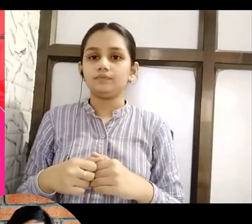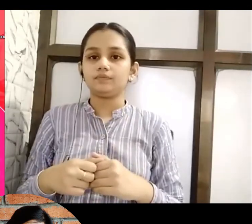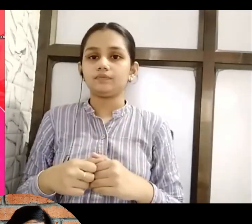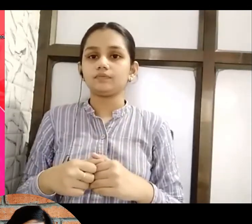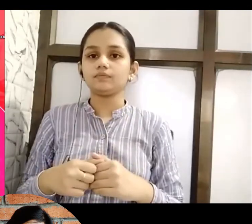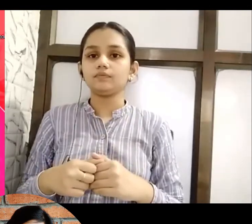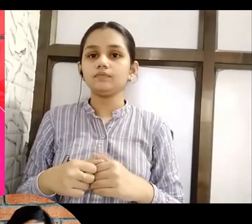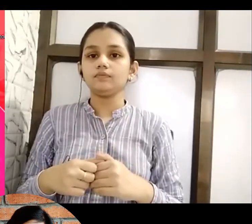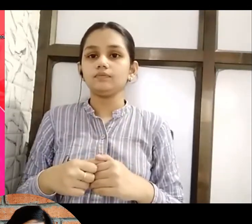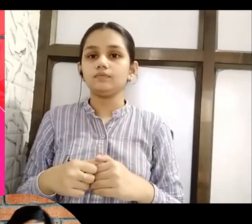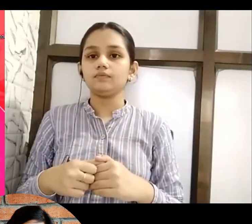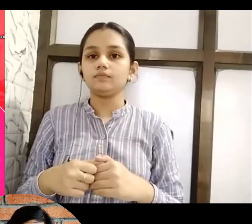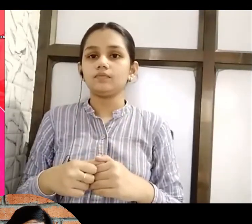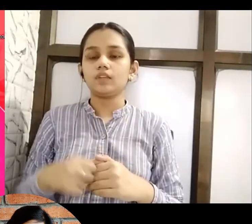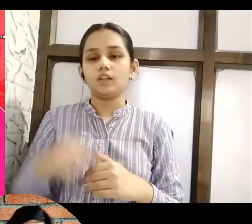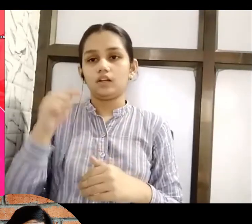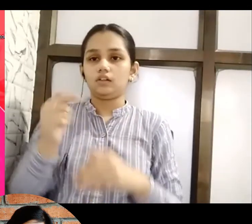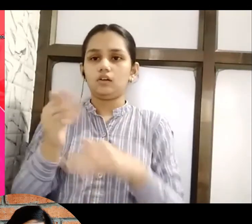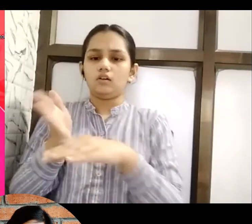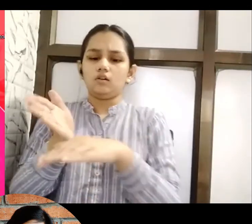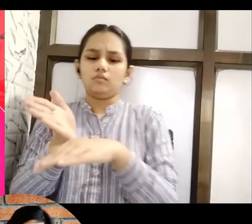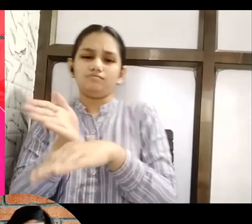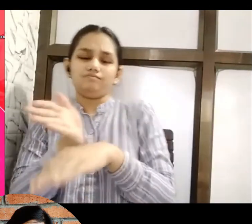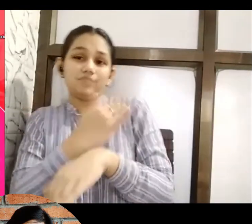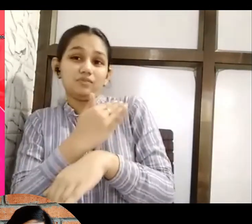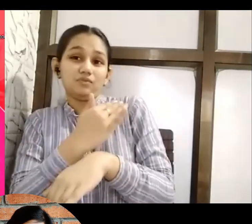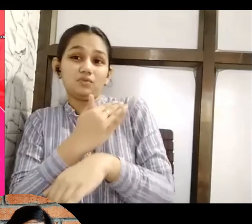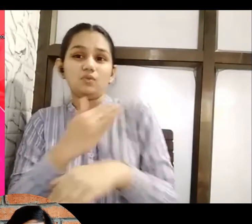So we will do little revision right now.